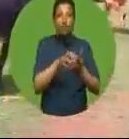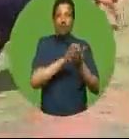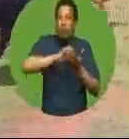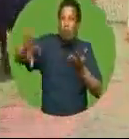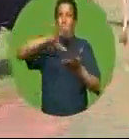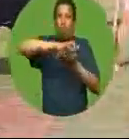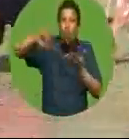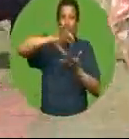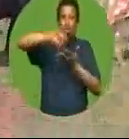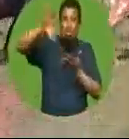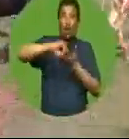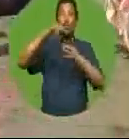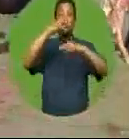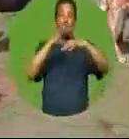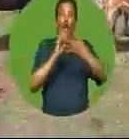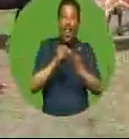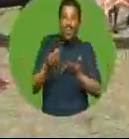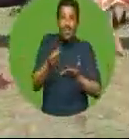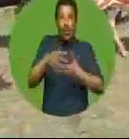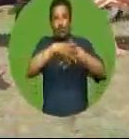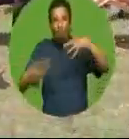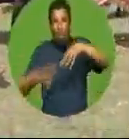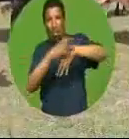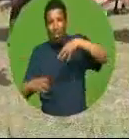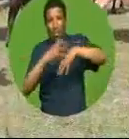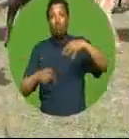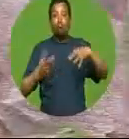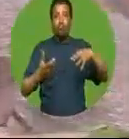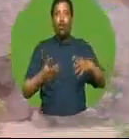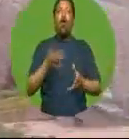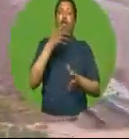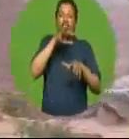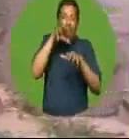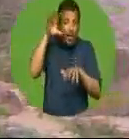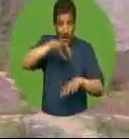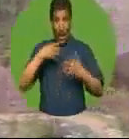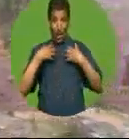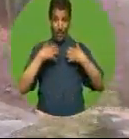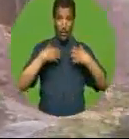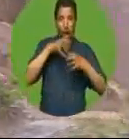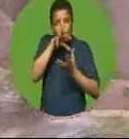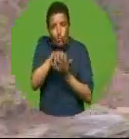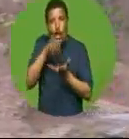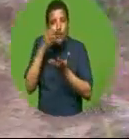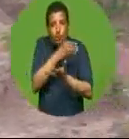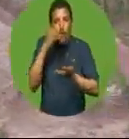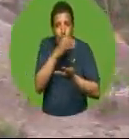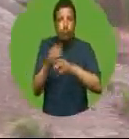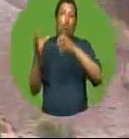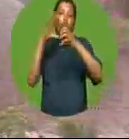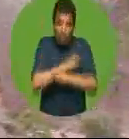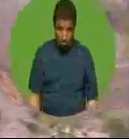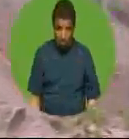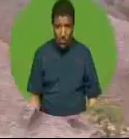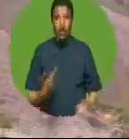Soil erosion that is caused by overgrazing and overpopulation, among other reasons, leads to